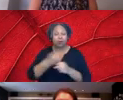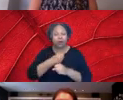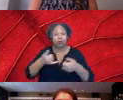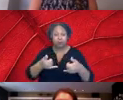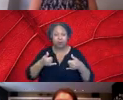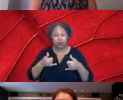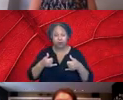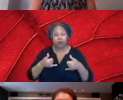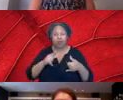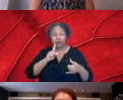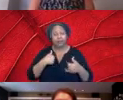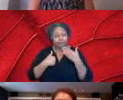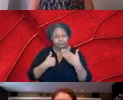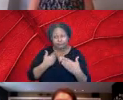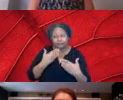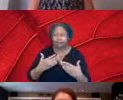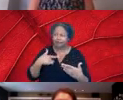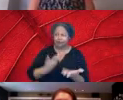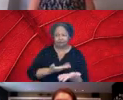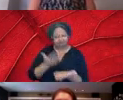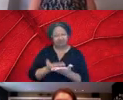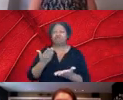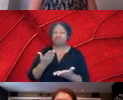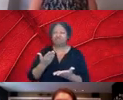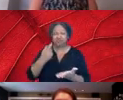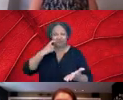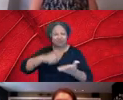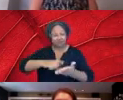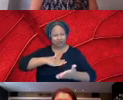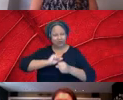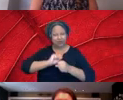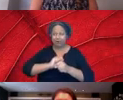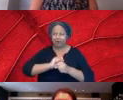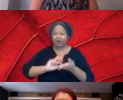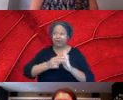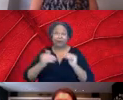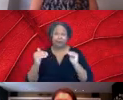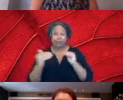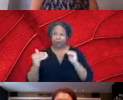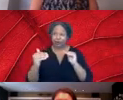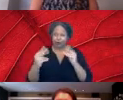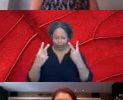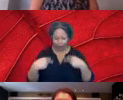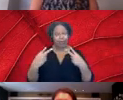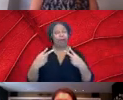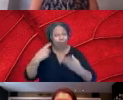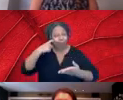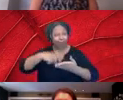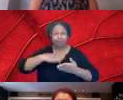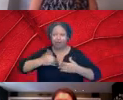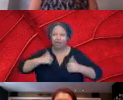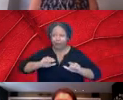I was very grateful. I felt affirmed. I felt that peers recognized my